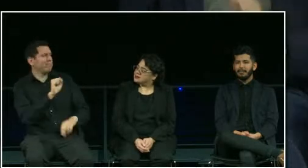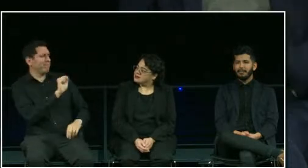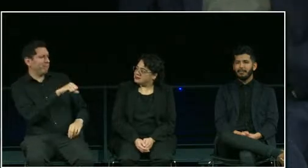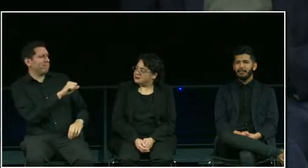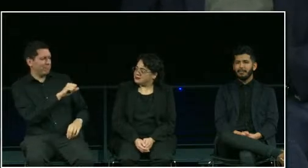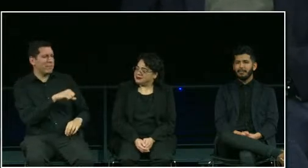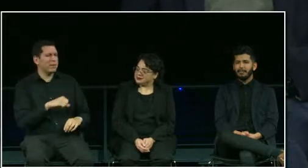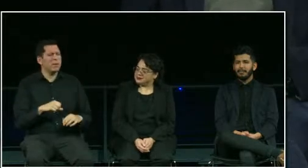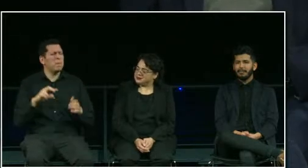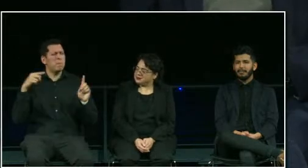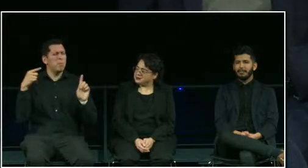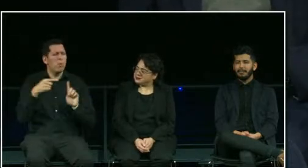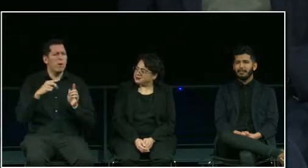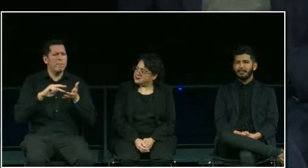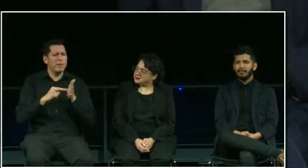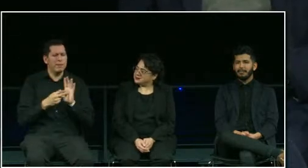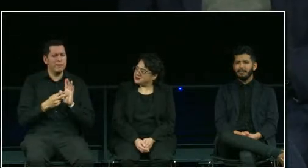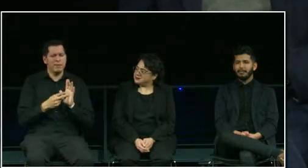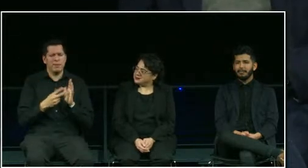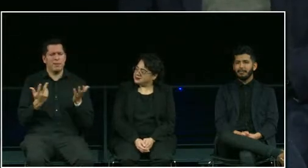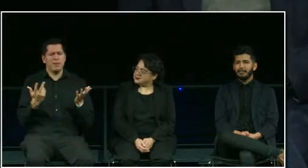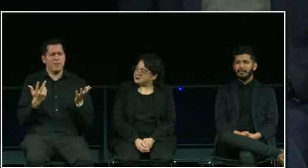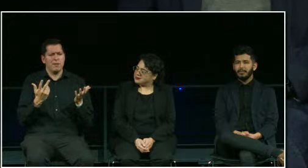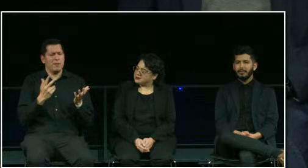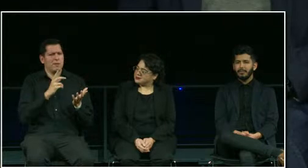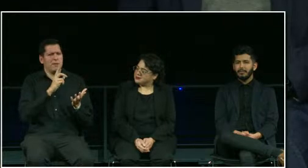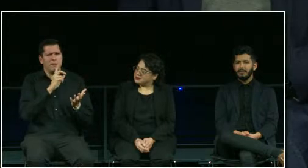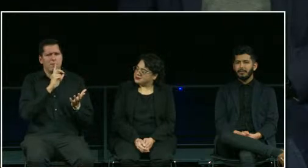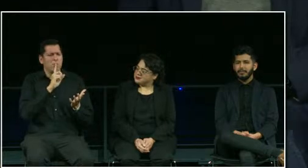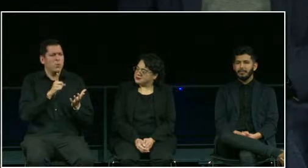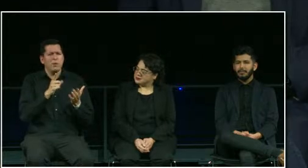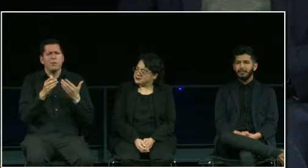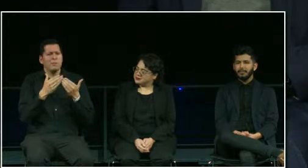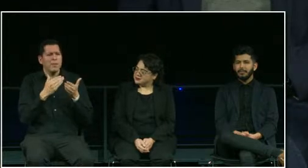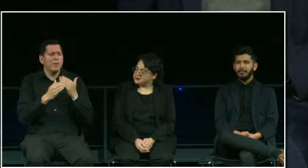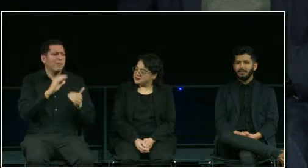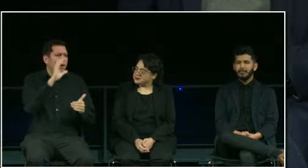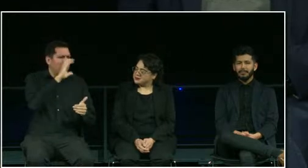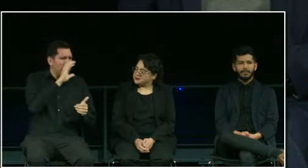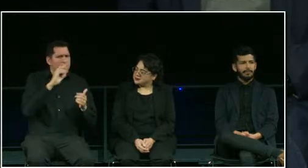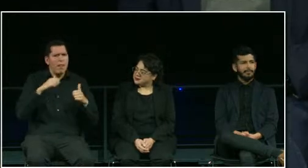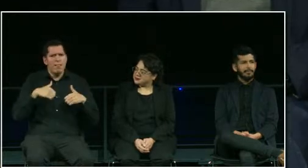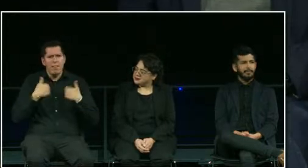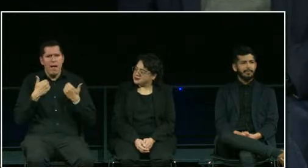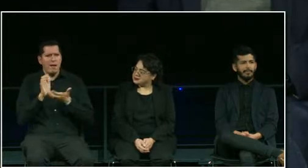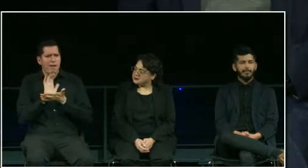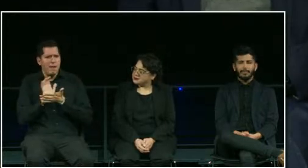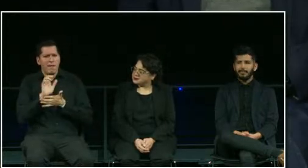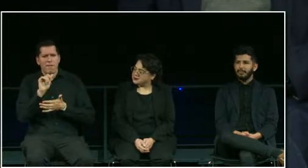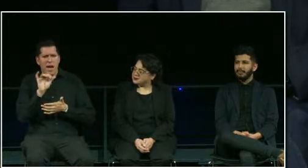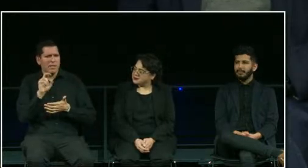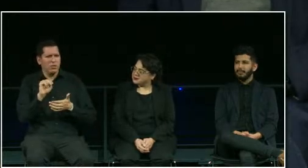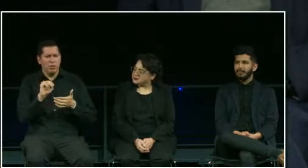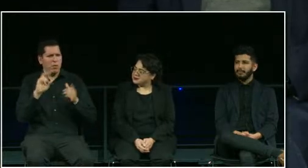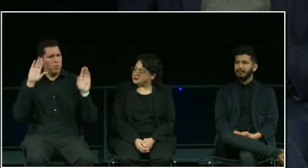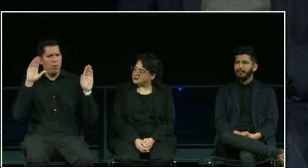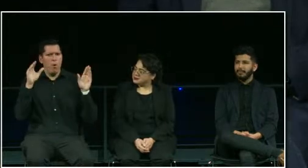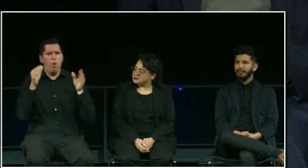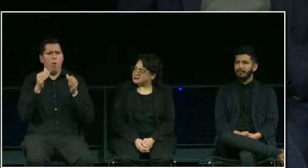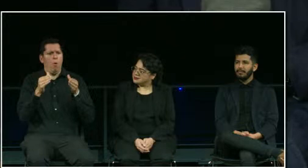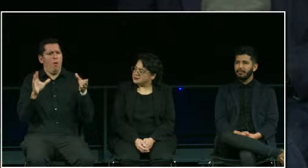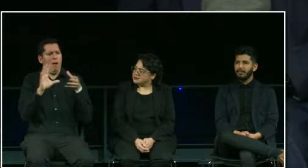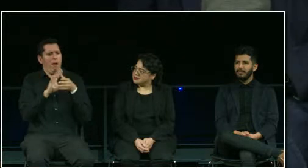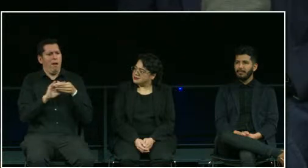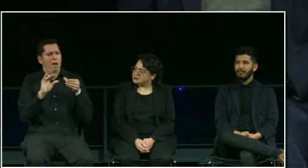but that, like, it's so true, and it's like, whether it's animation, whether it's live action, this big undertaking of telling